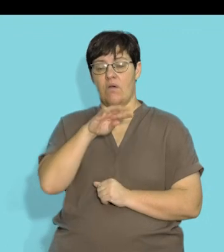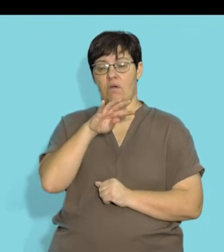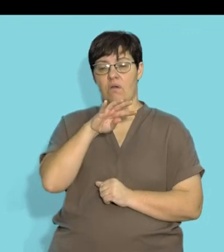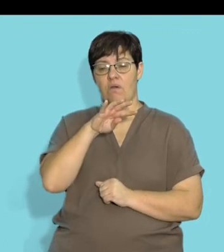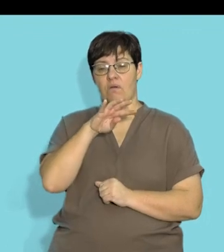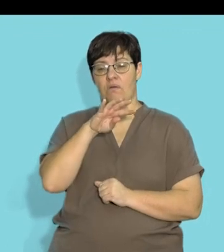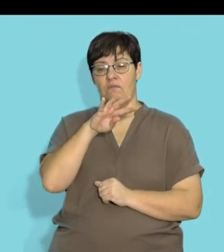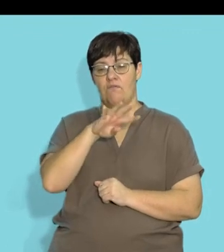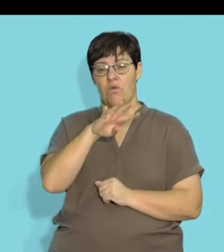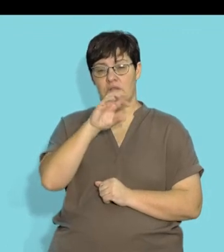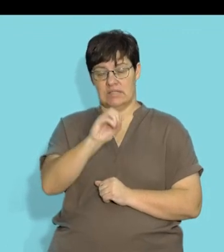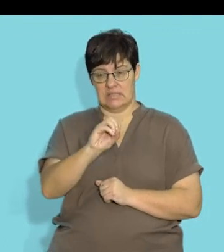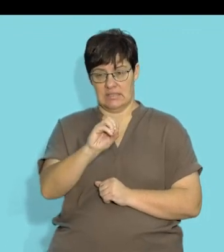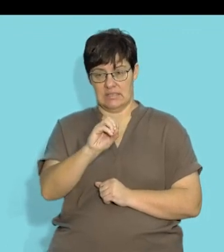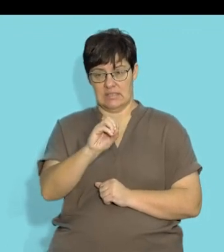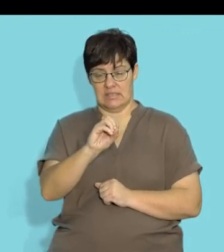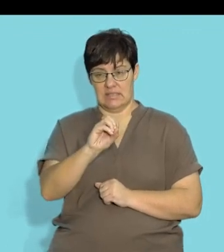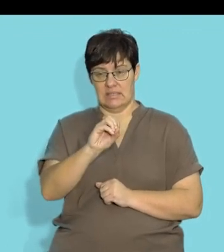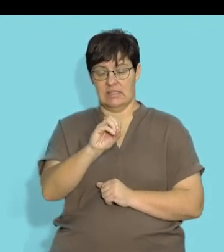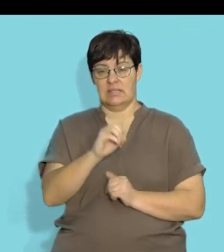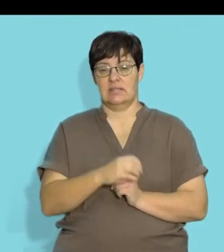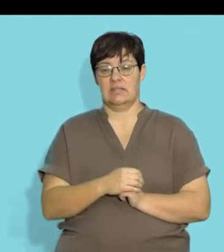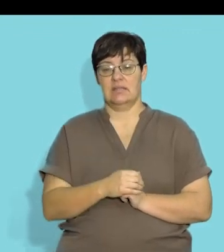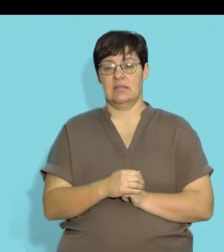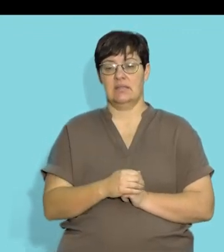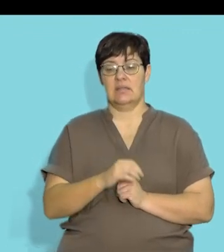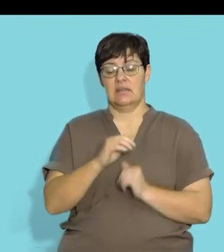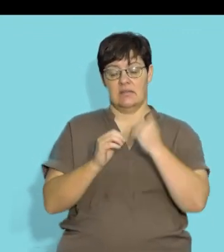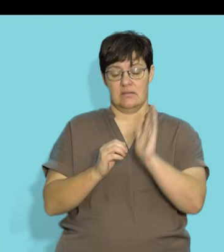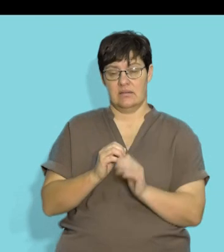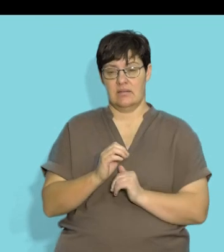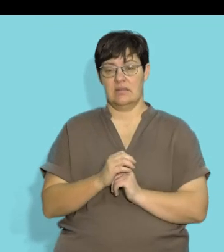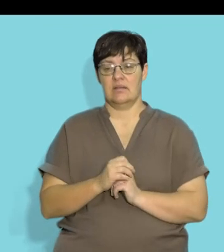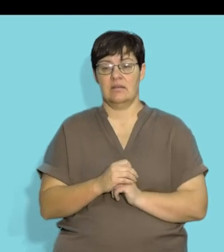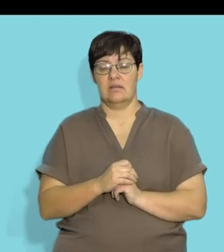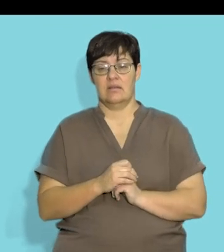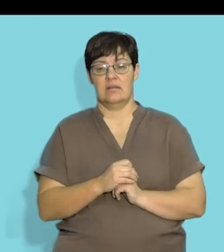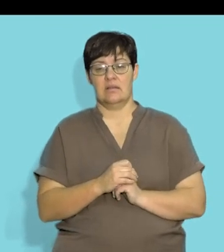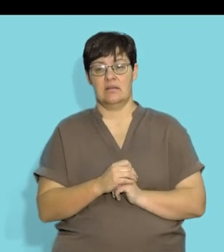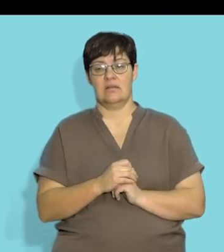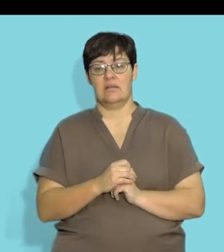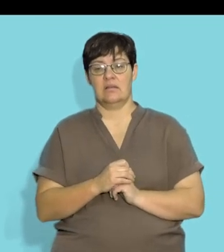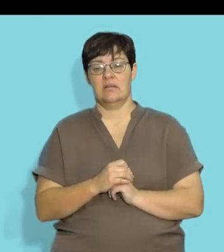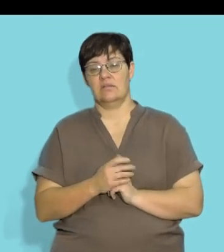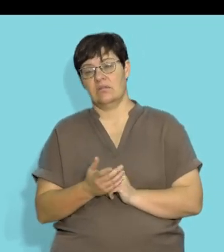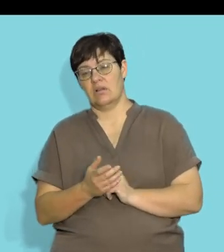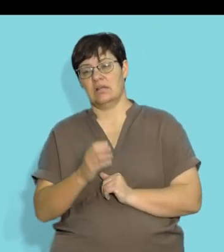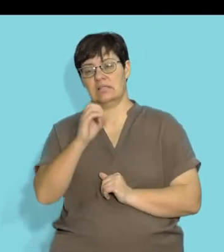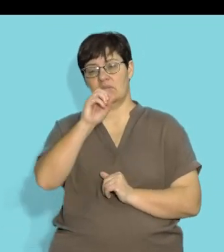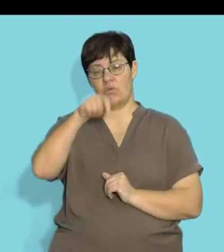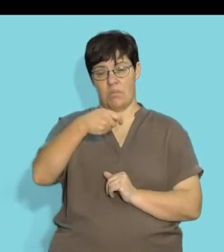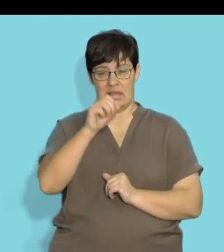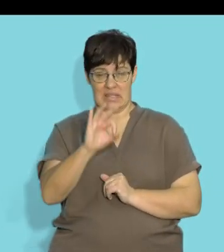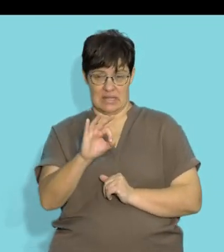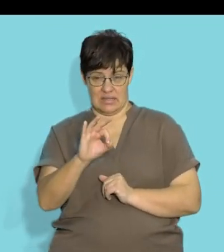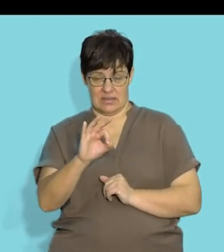40, okay. 40 is the molar mass of sodium hydroxide. 300 in liters or in cubic decimeters,